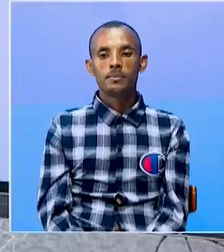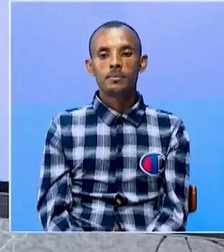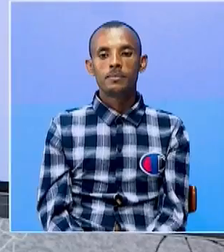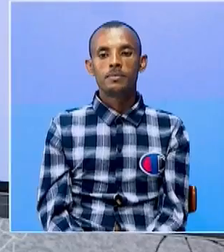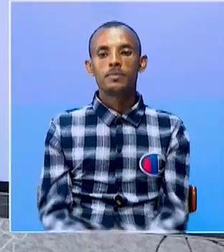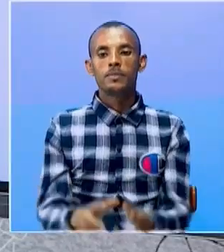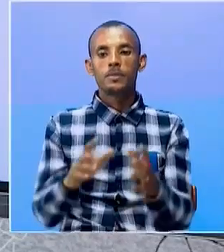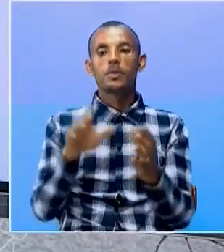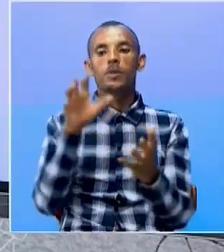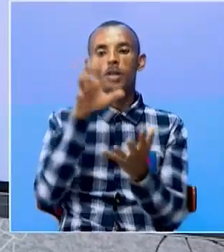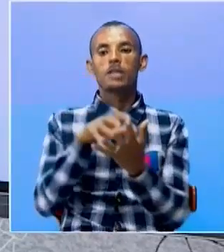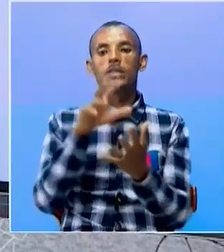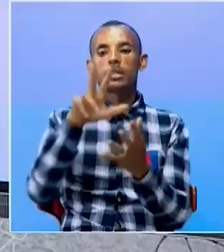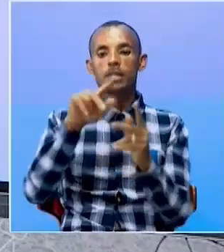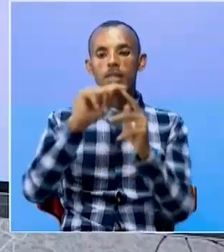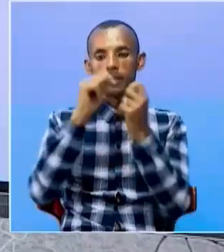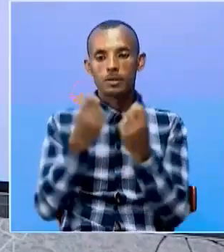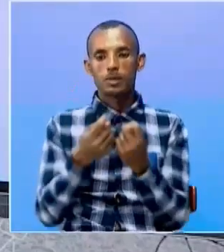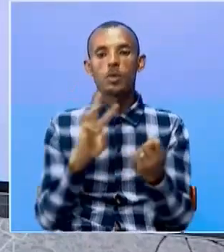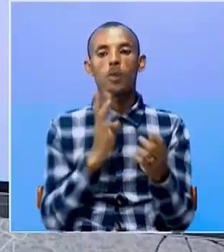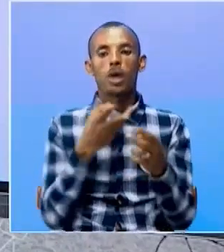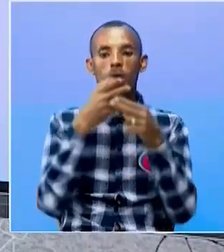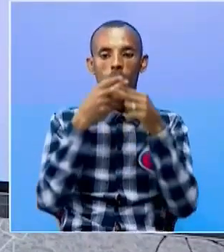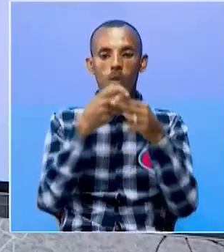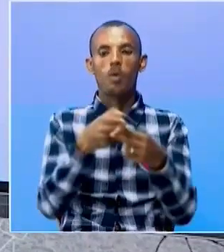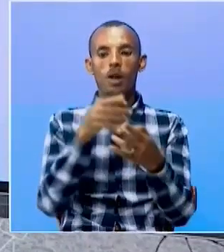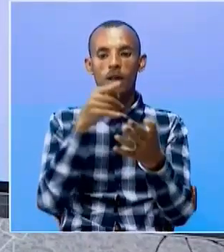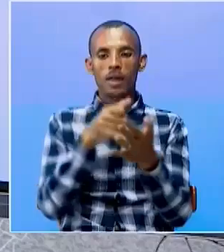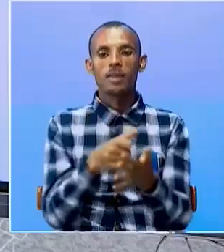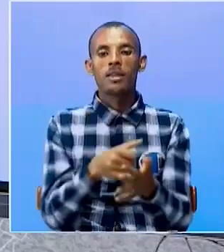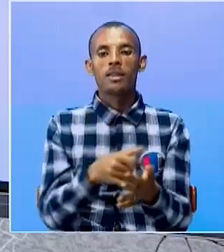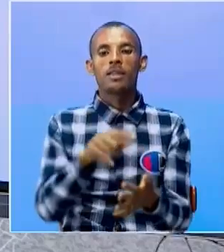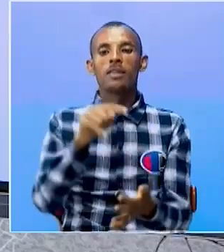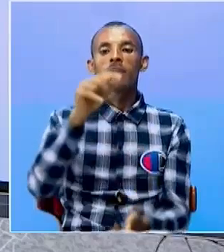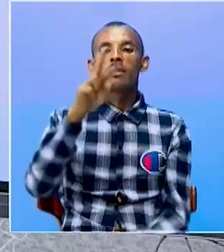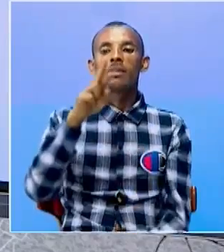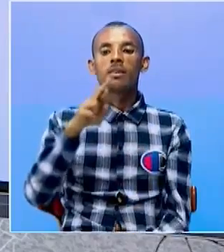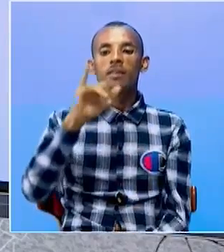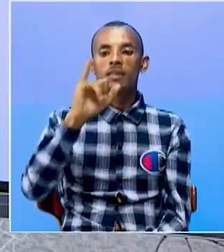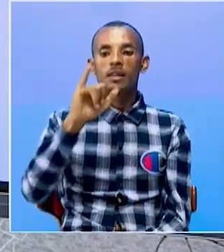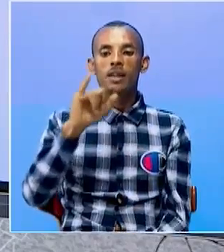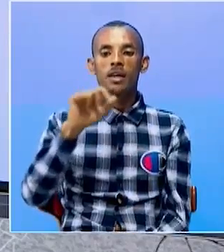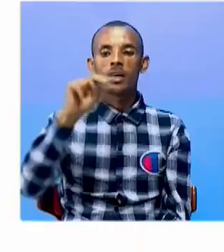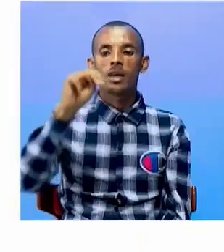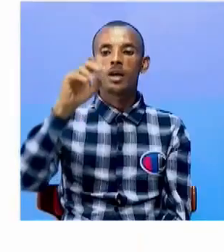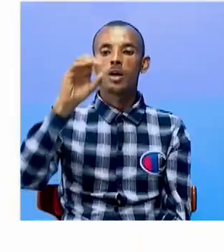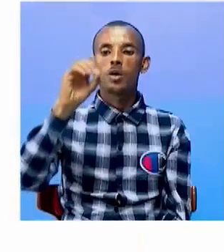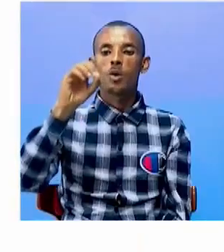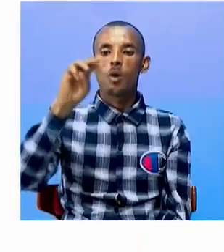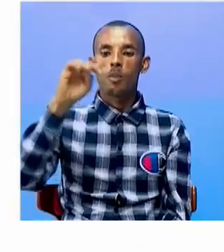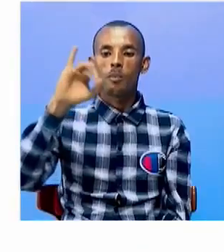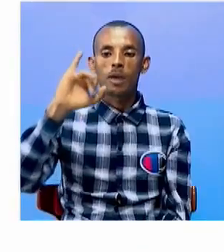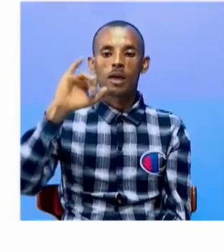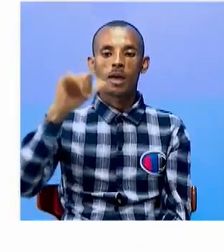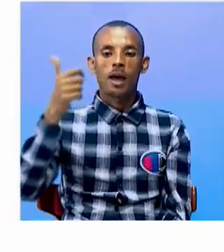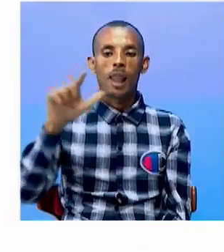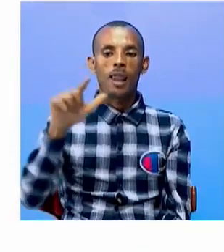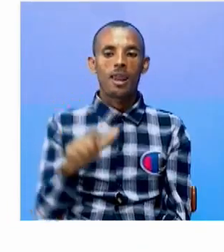Containing three terms. So we call it trinomial. We call it trinomial.